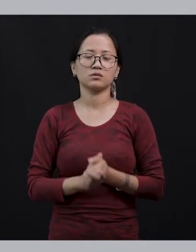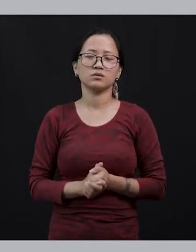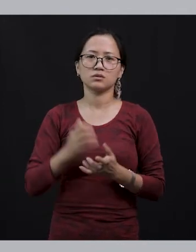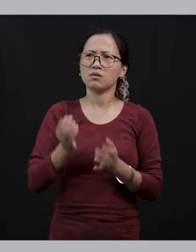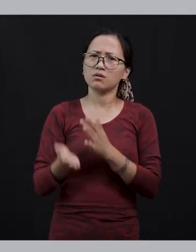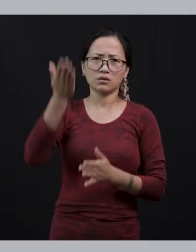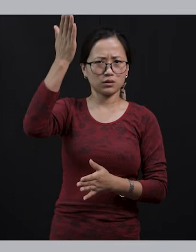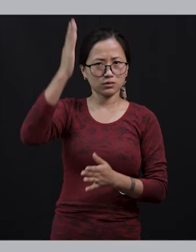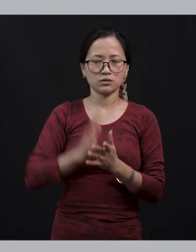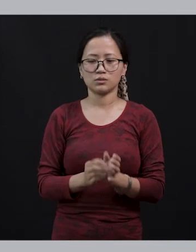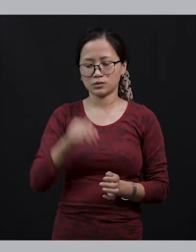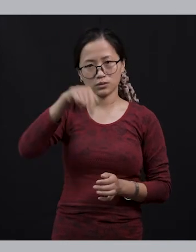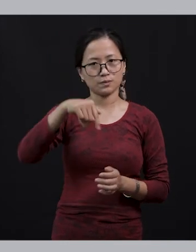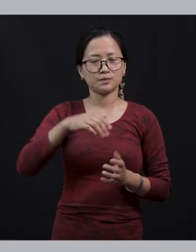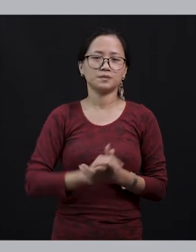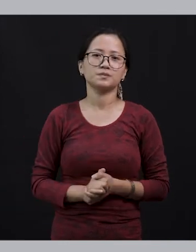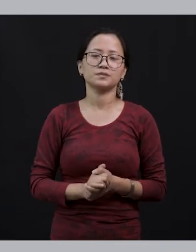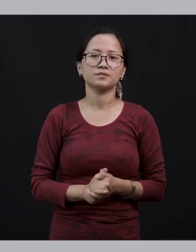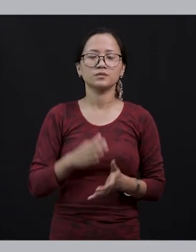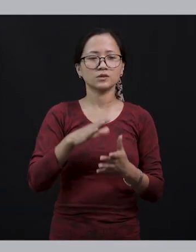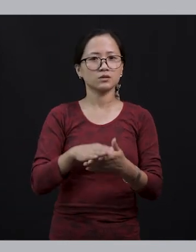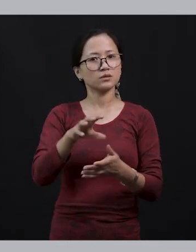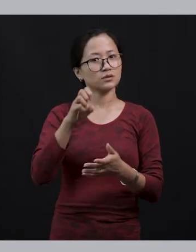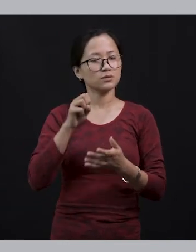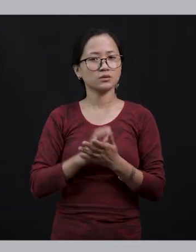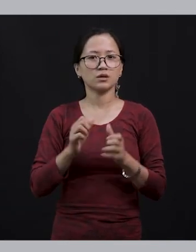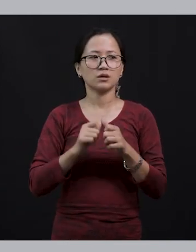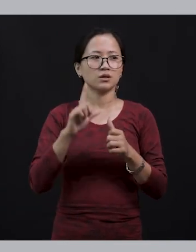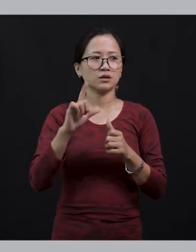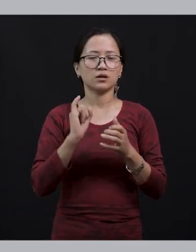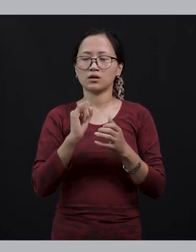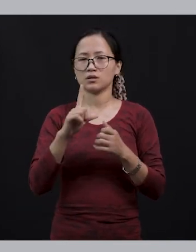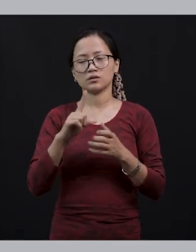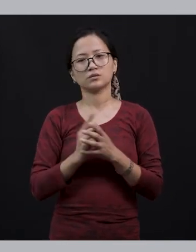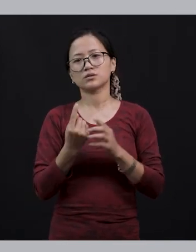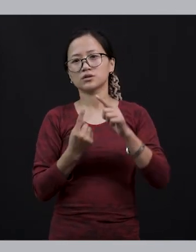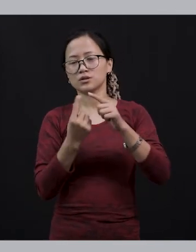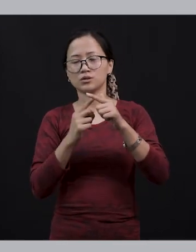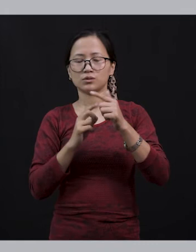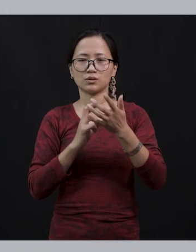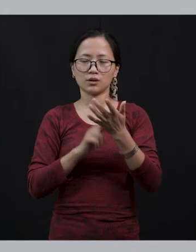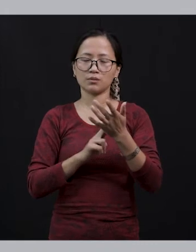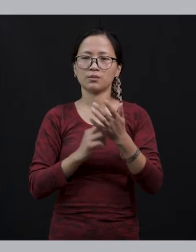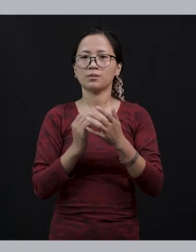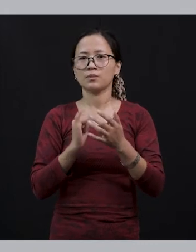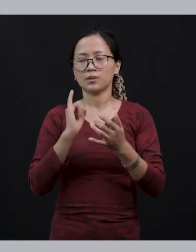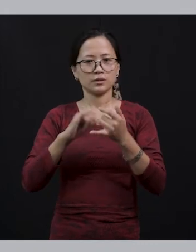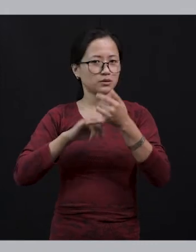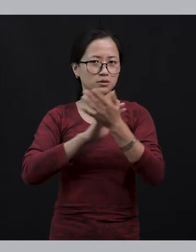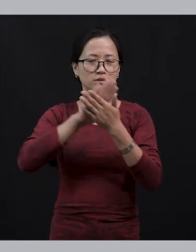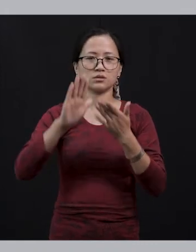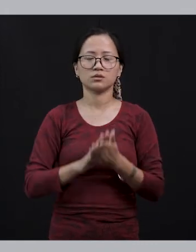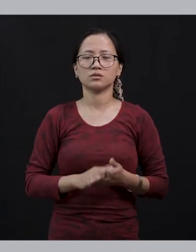now. So these were the achievements of Iltumish. So granting of grants of land,